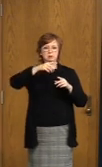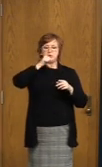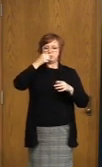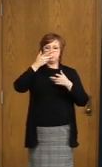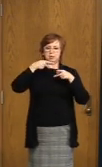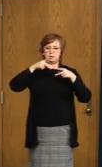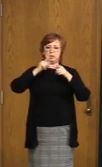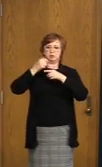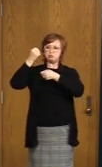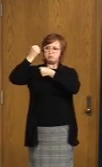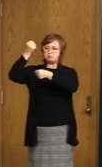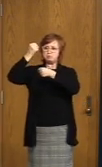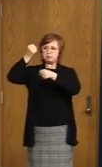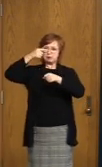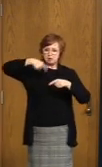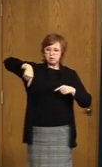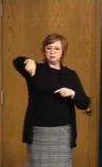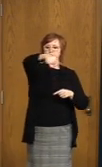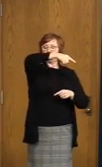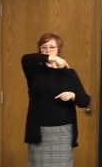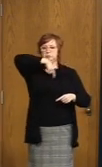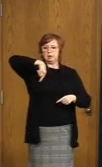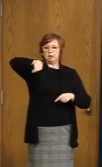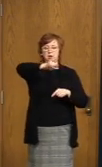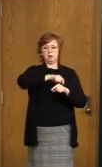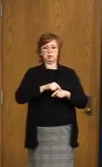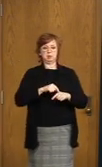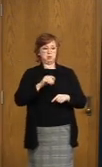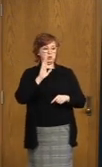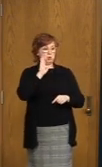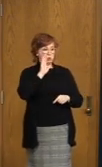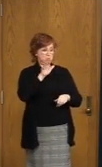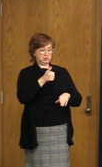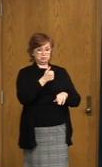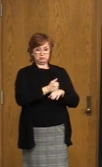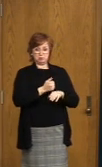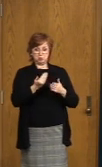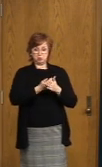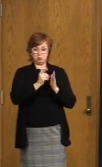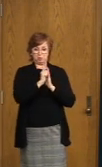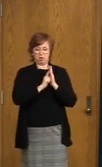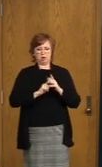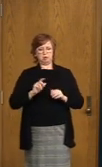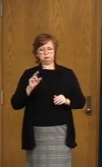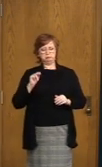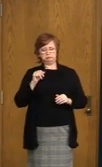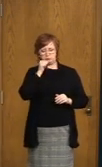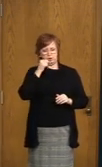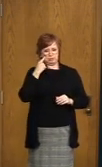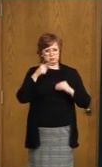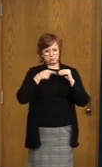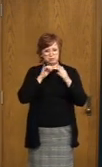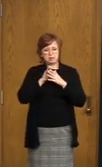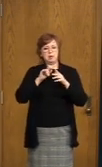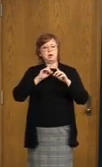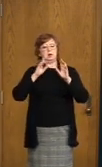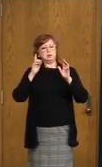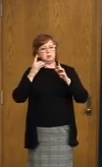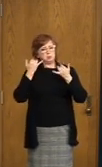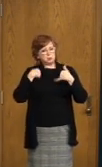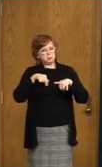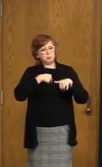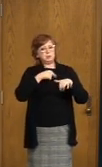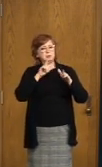something your government's considering? I wouldn't say that we're considering introducing legislation or something of that nature, but we are looking at what would be possible.